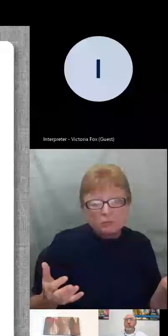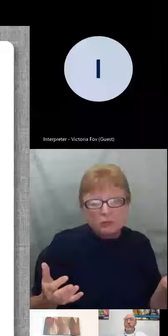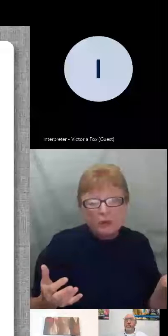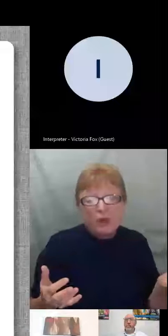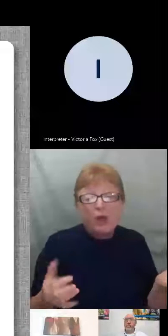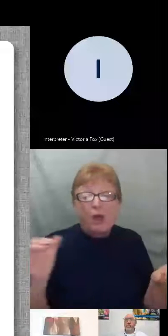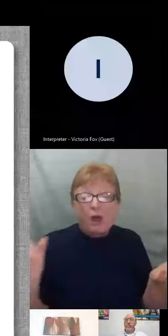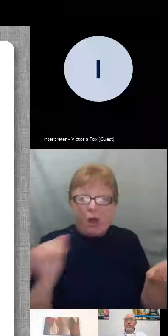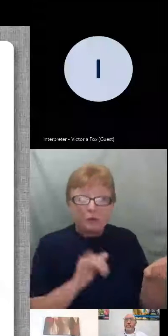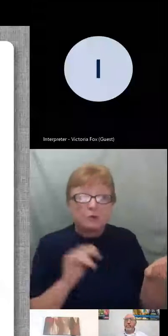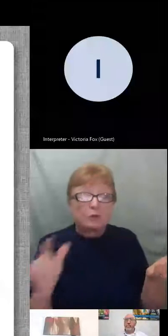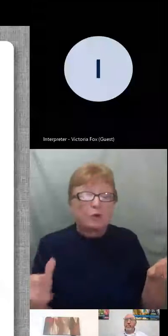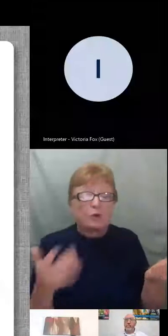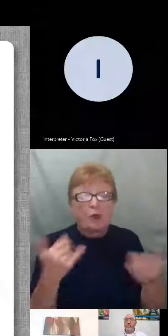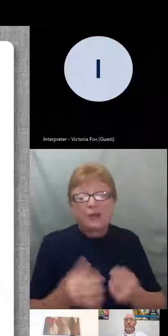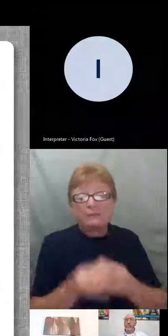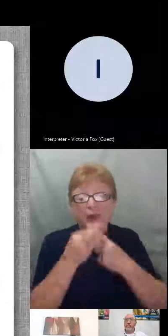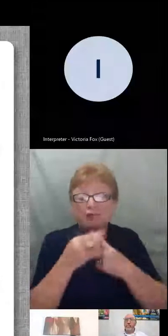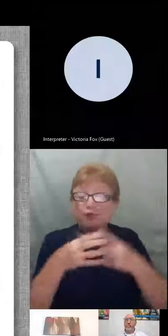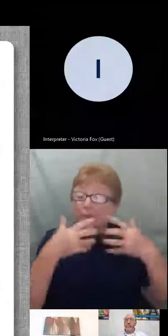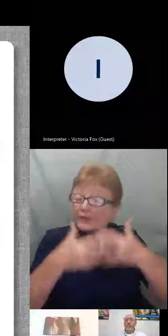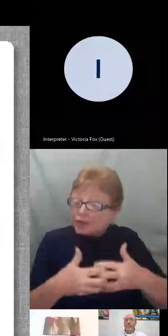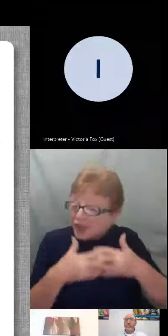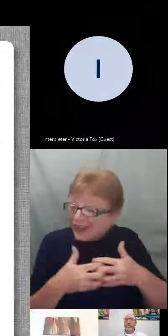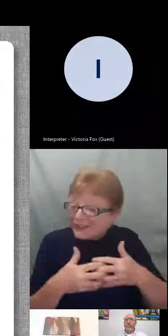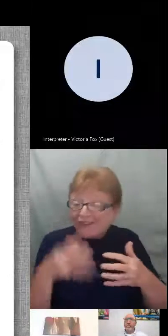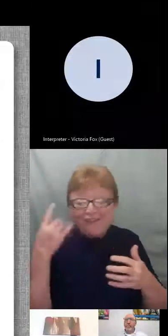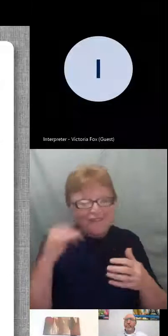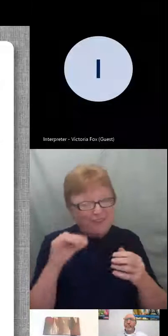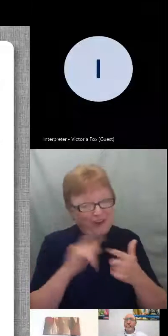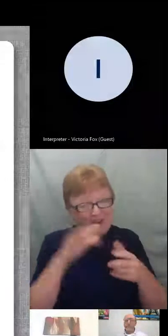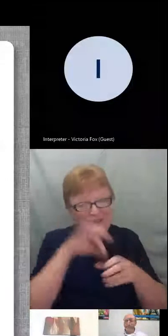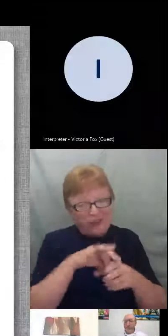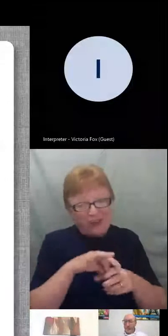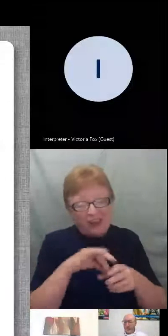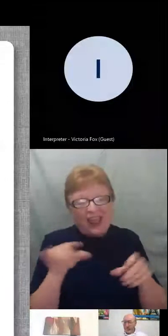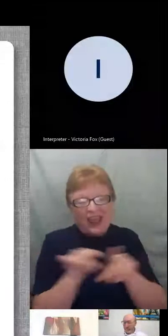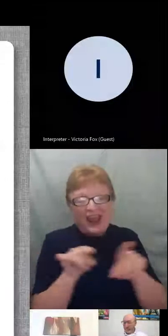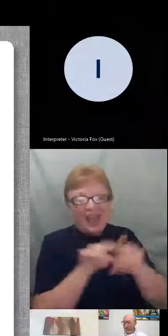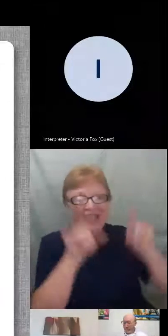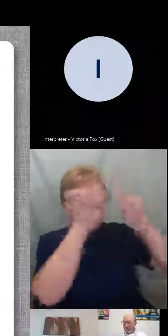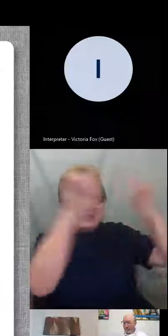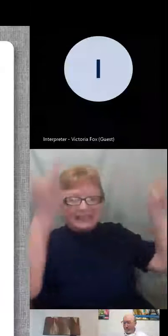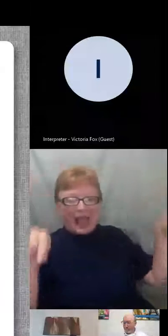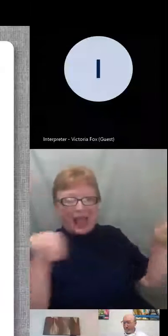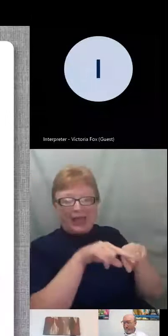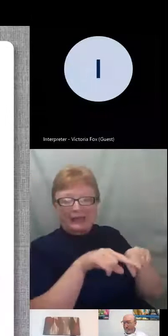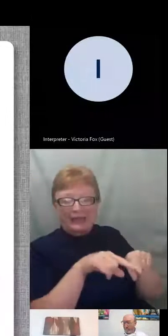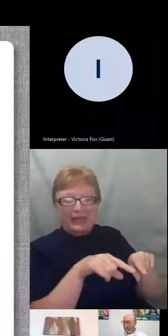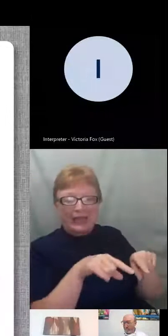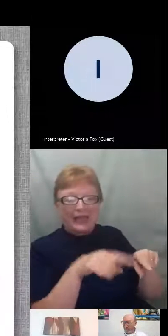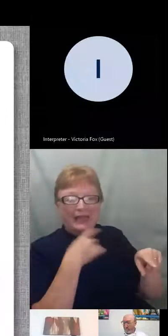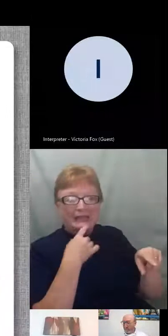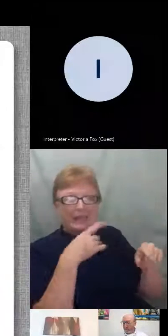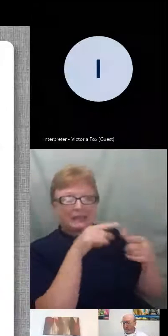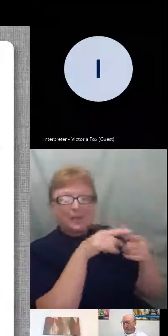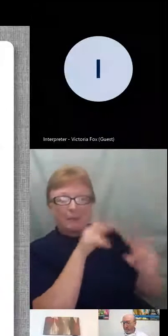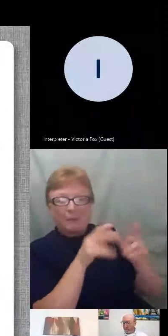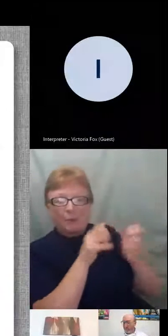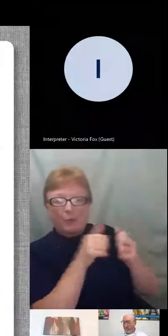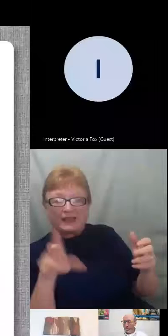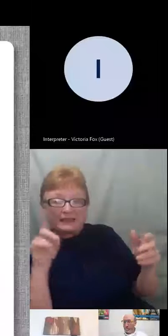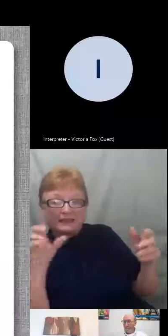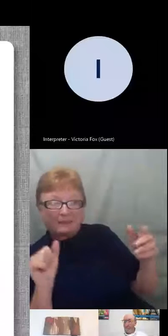Also, there are special machines at the polling place assigned to be used by persons with